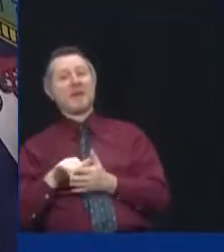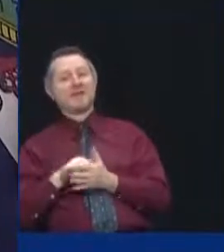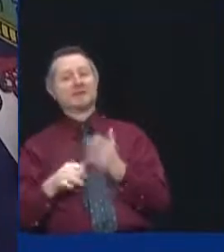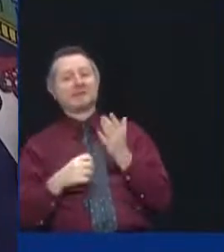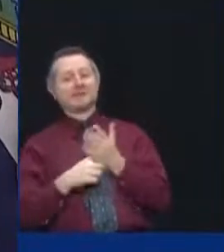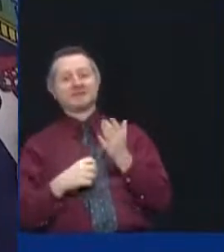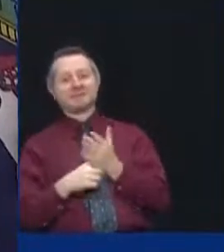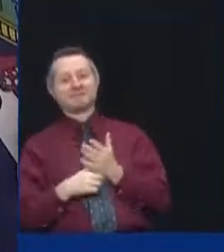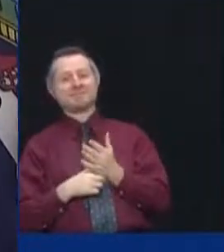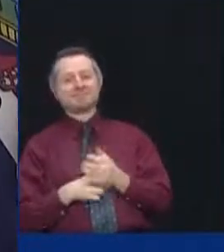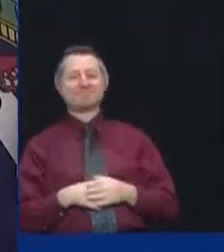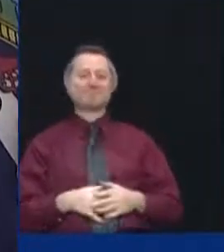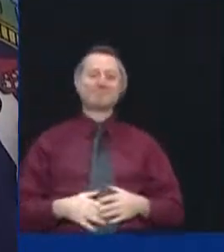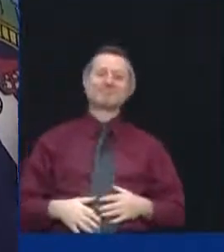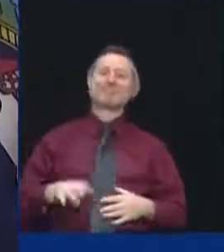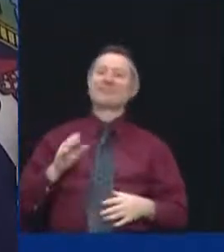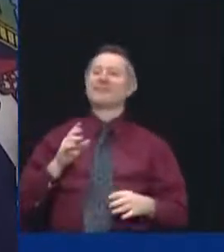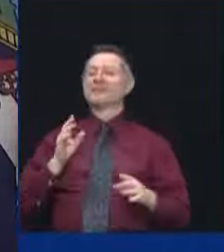Okay, we're going to end this now.